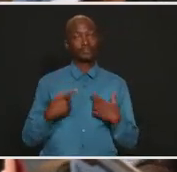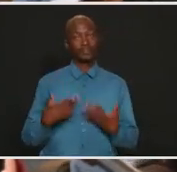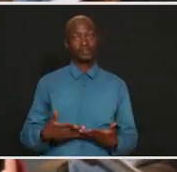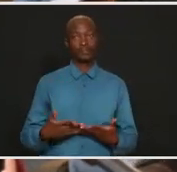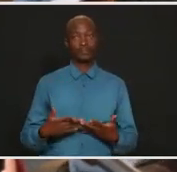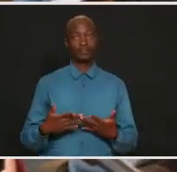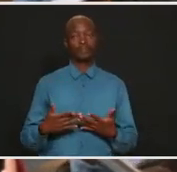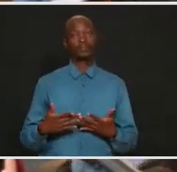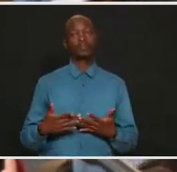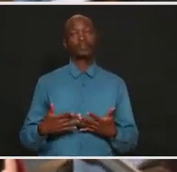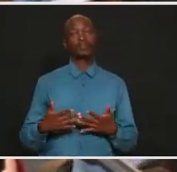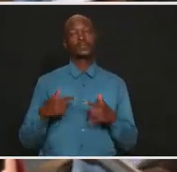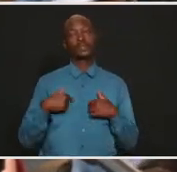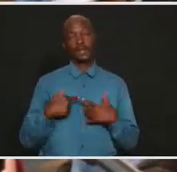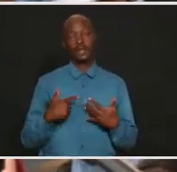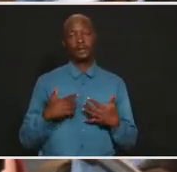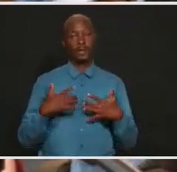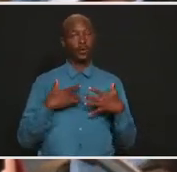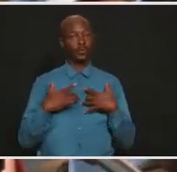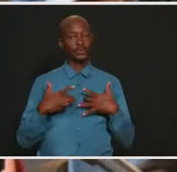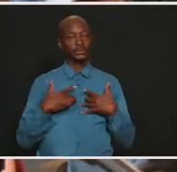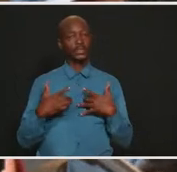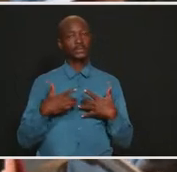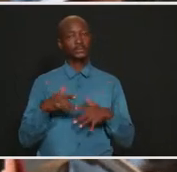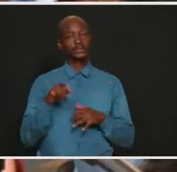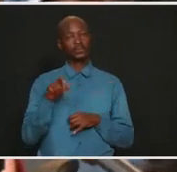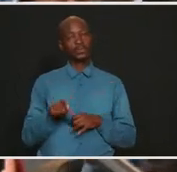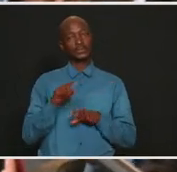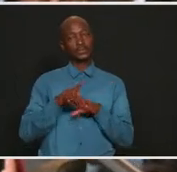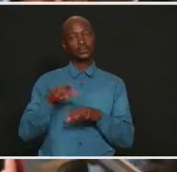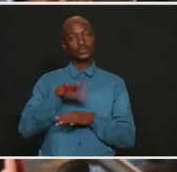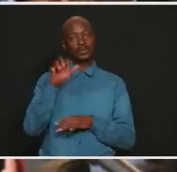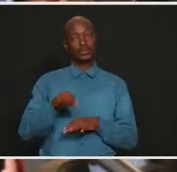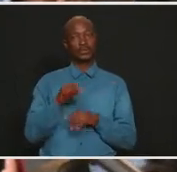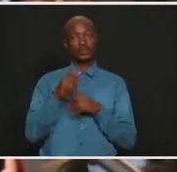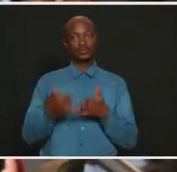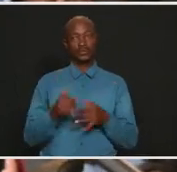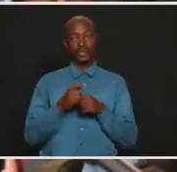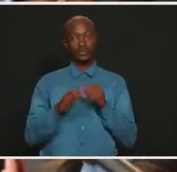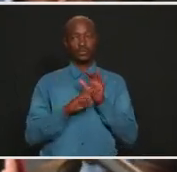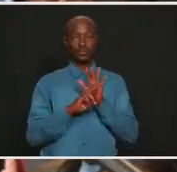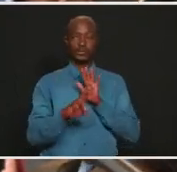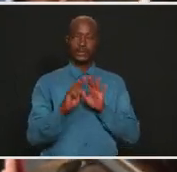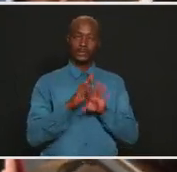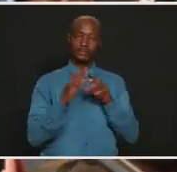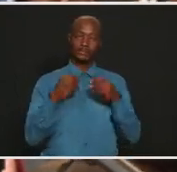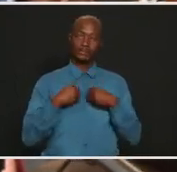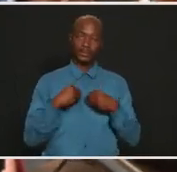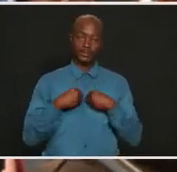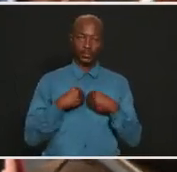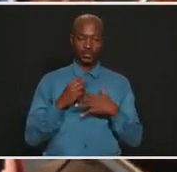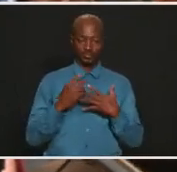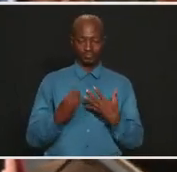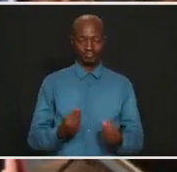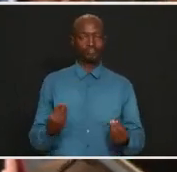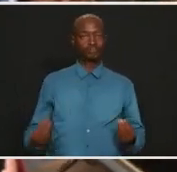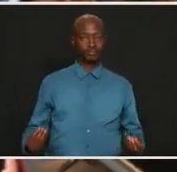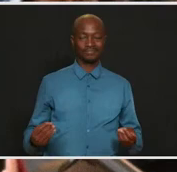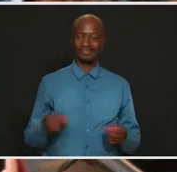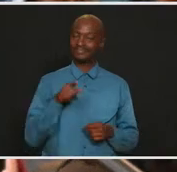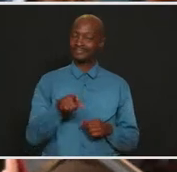concerned Citizen and mother today I will be representing my own children this bill is